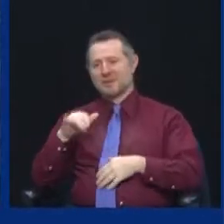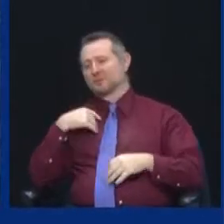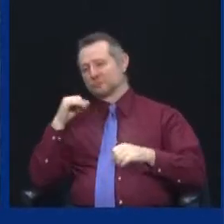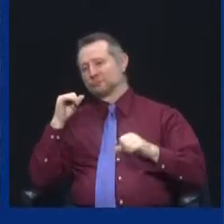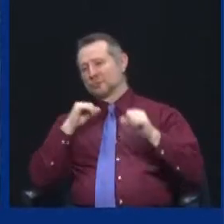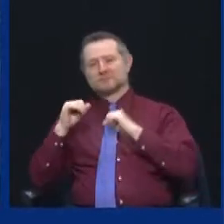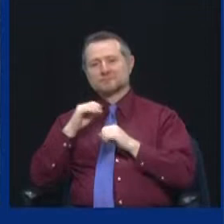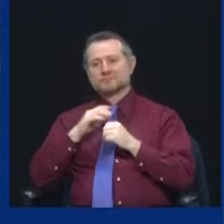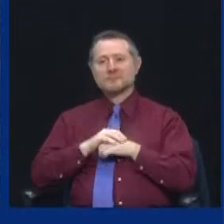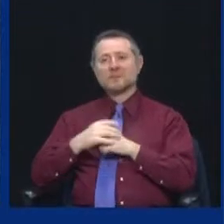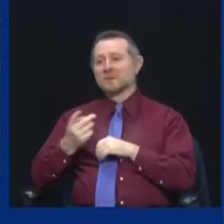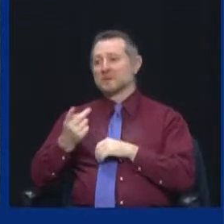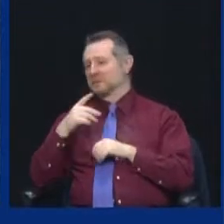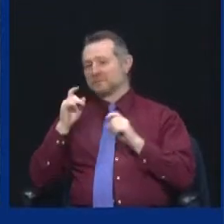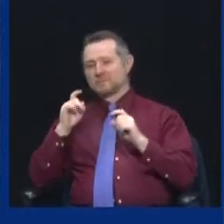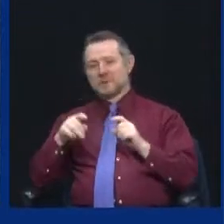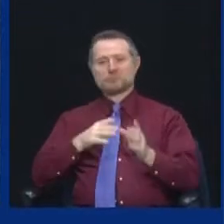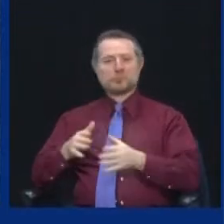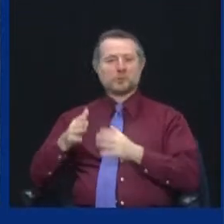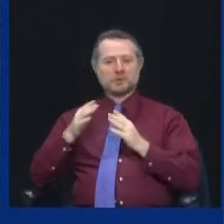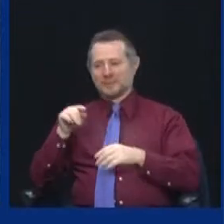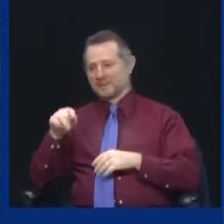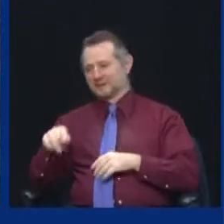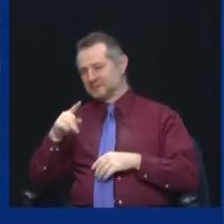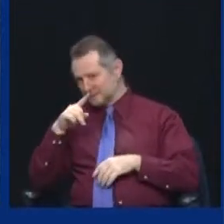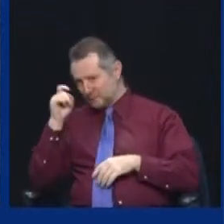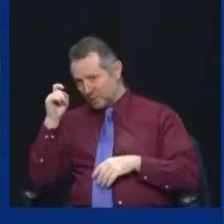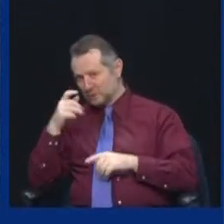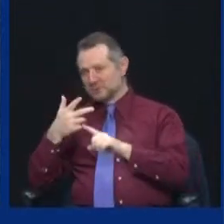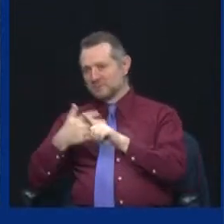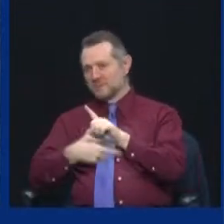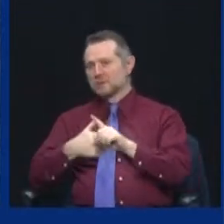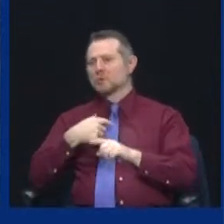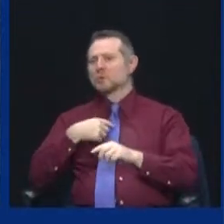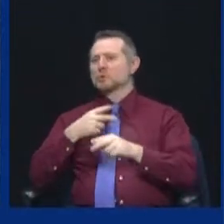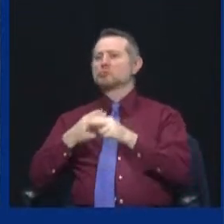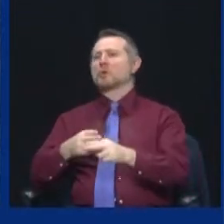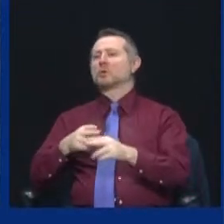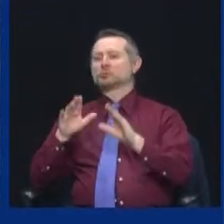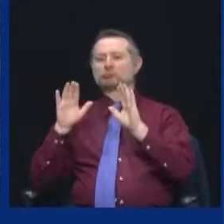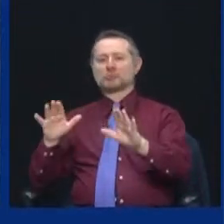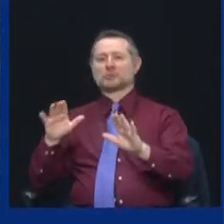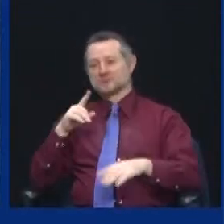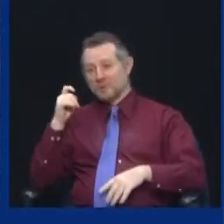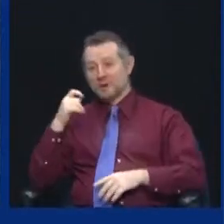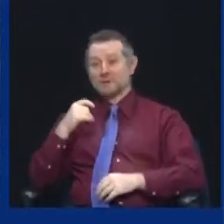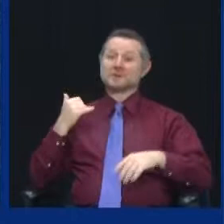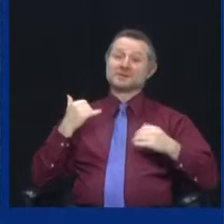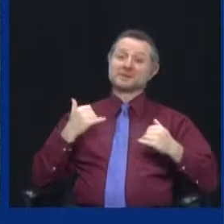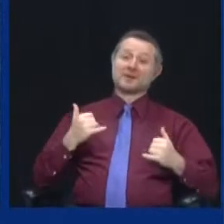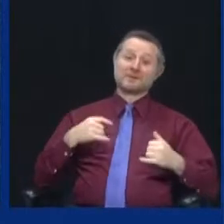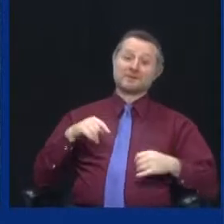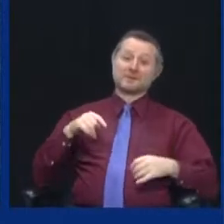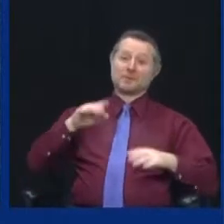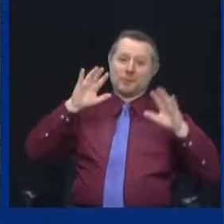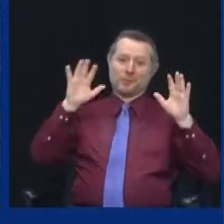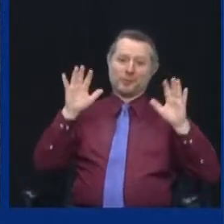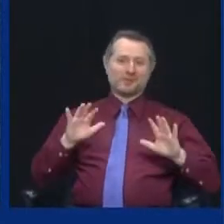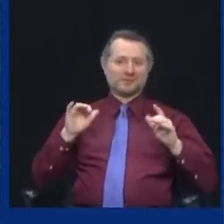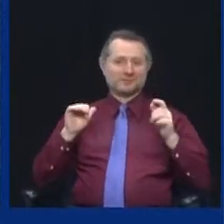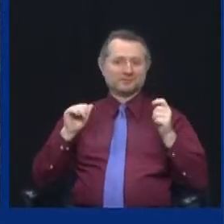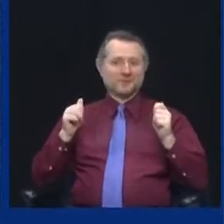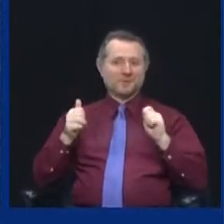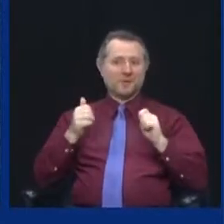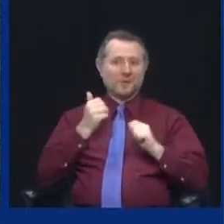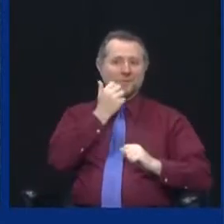to get ready for a great summer. The weather is turning, the winter is over, we